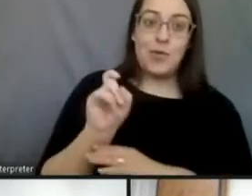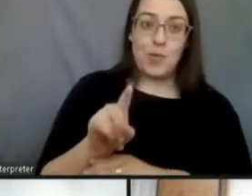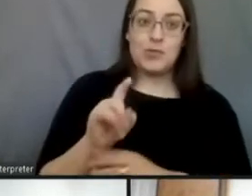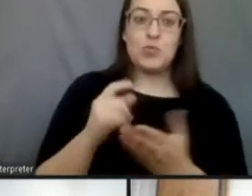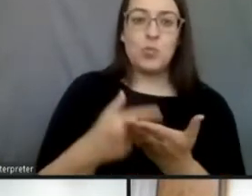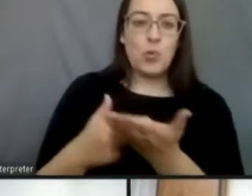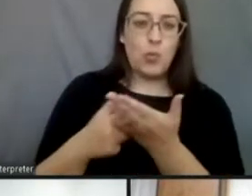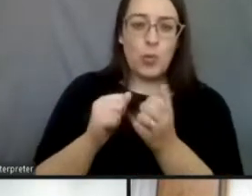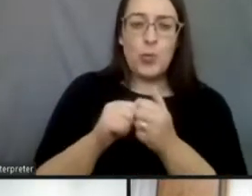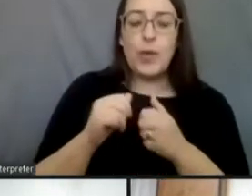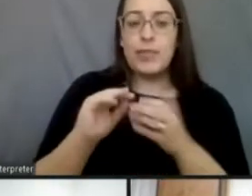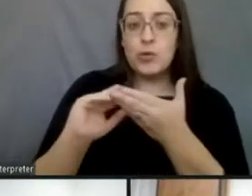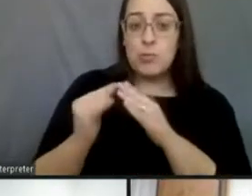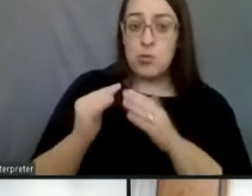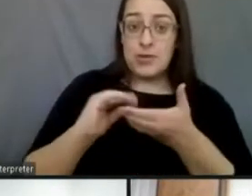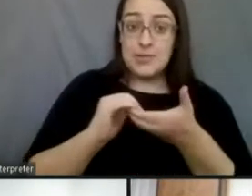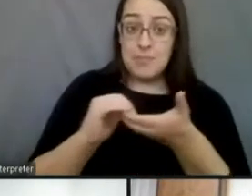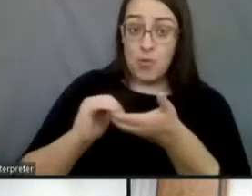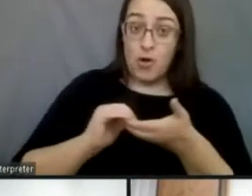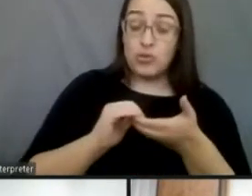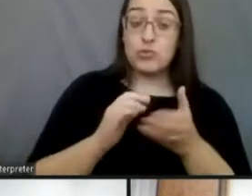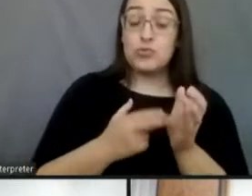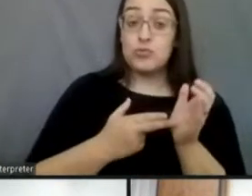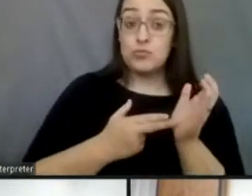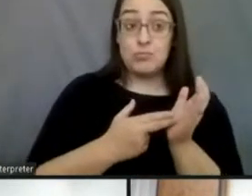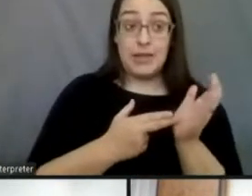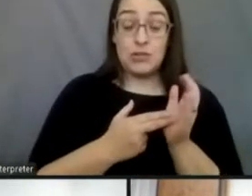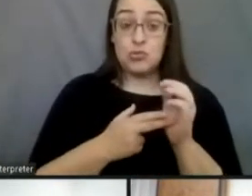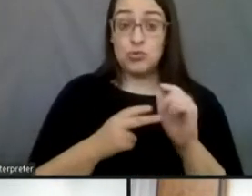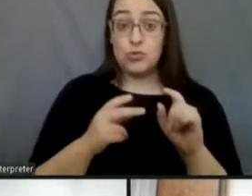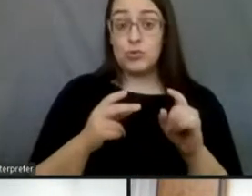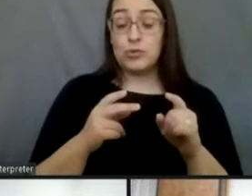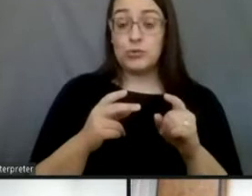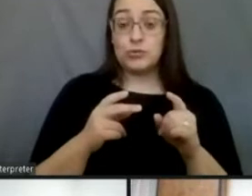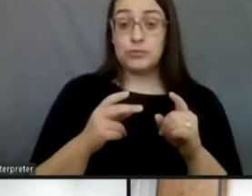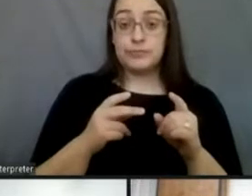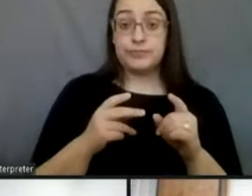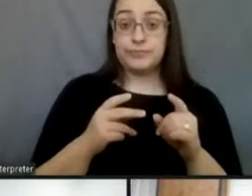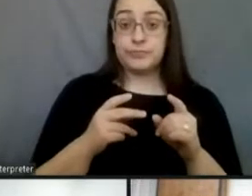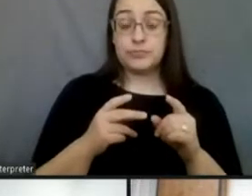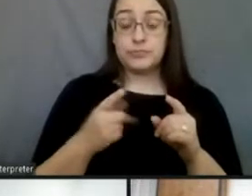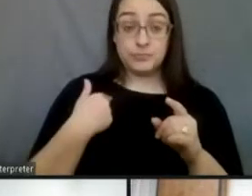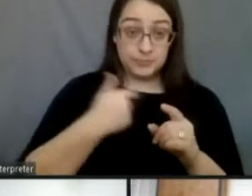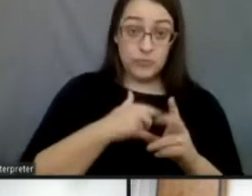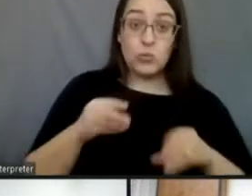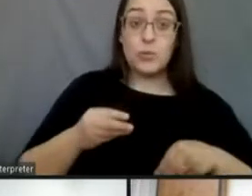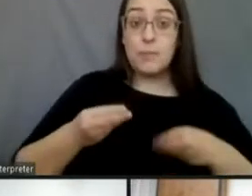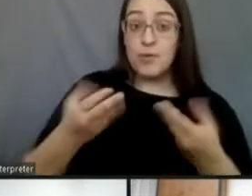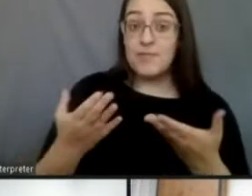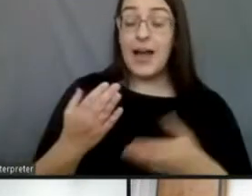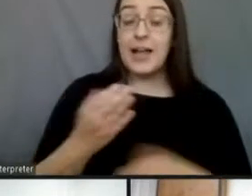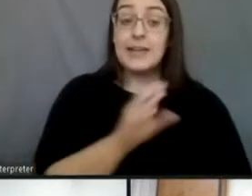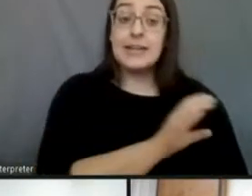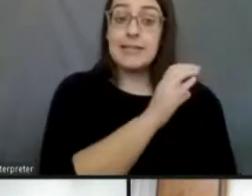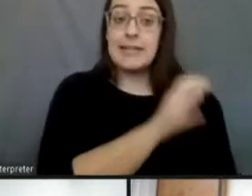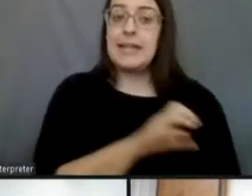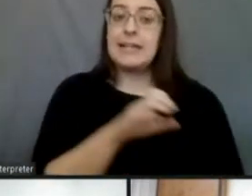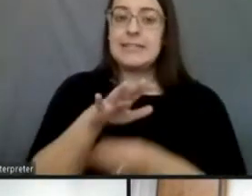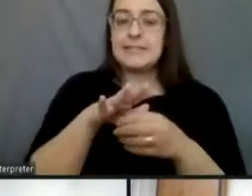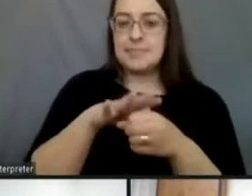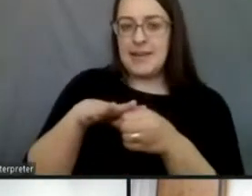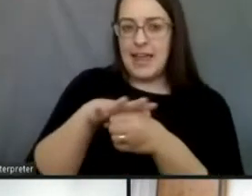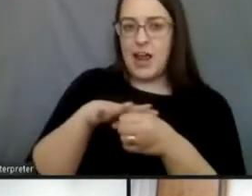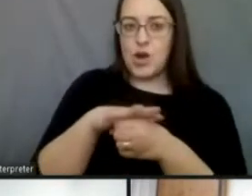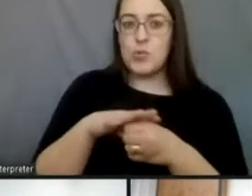with community partners to make sure that that we're providing clinics in locations that